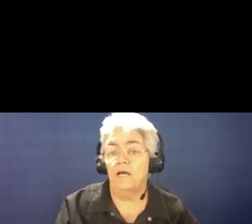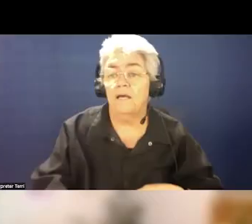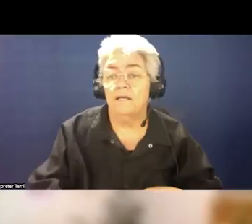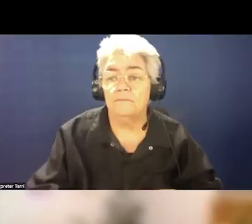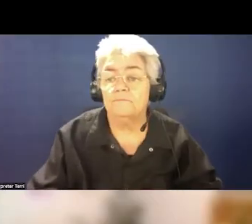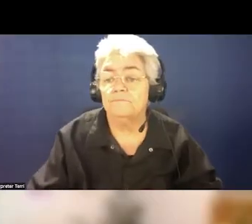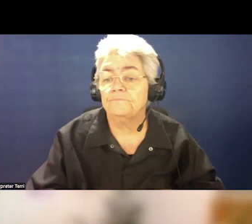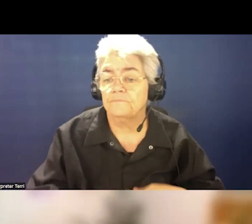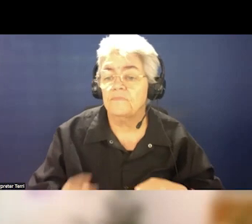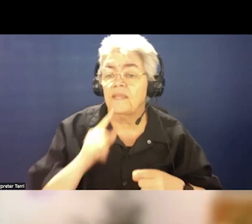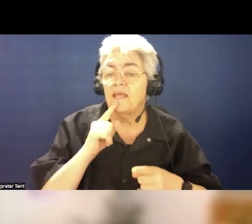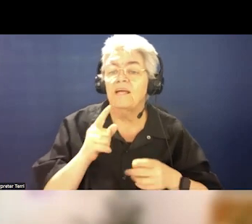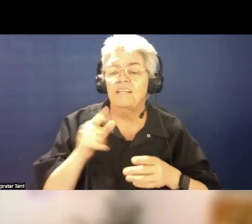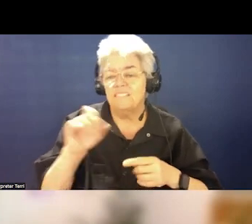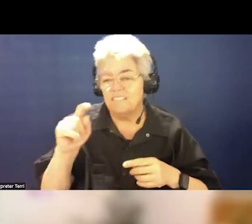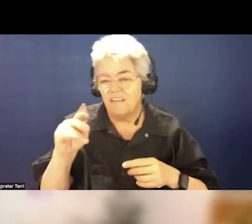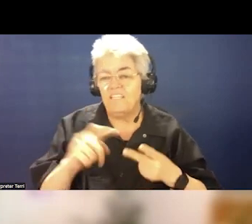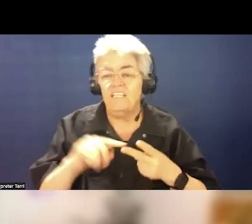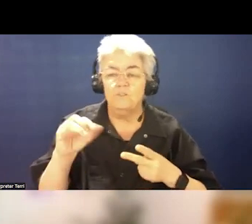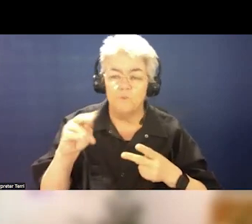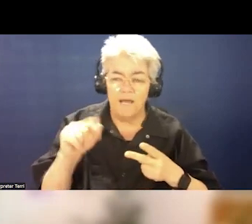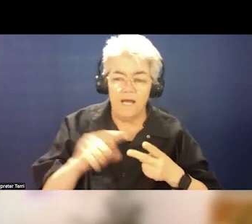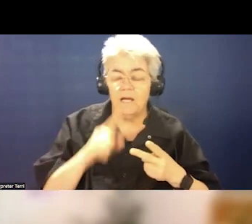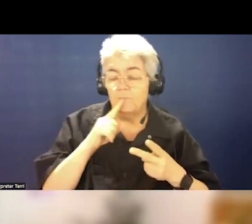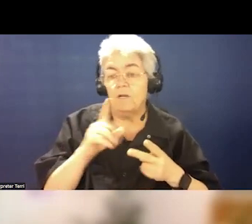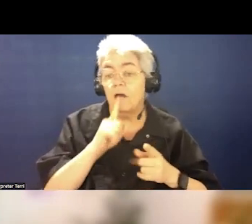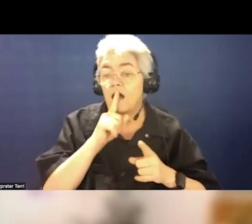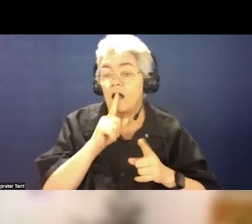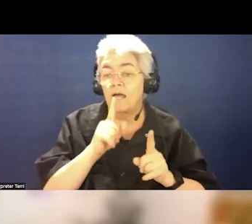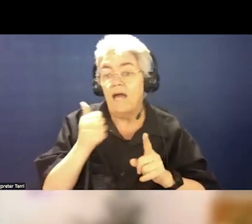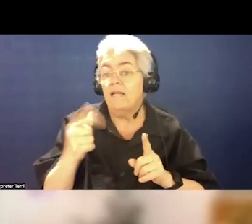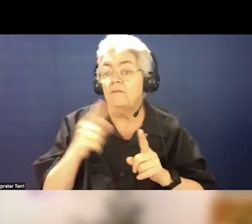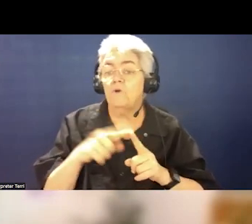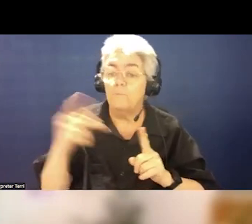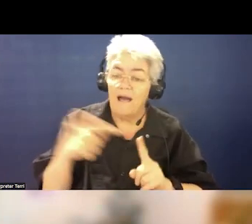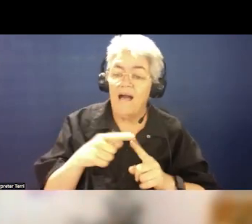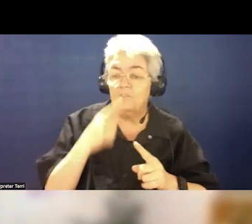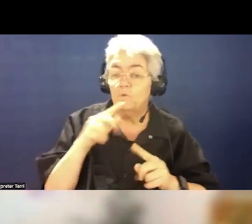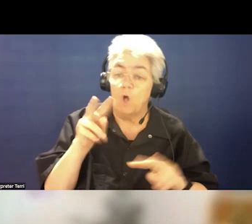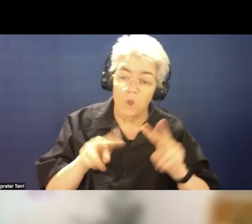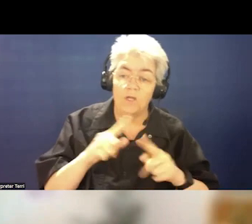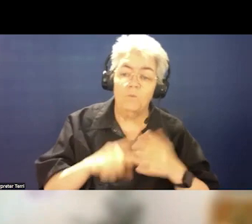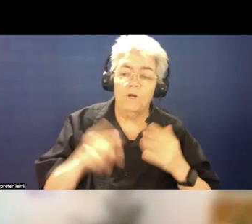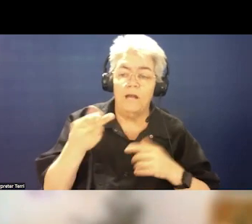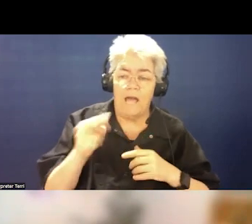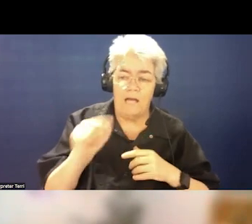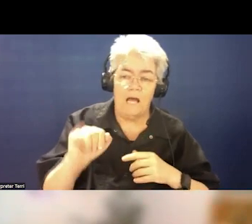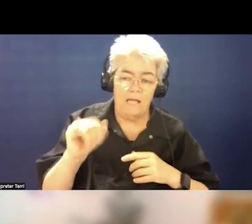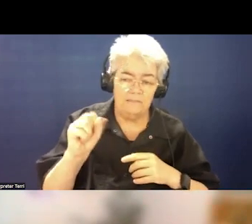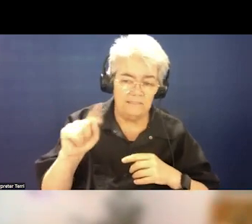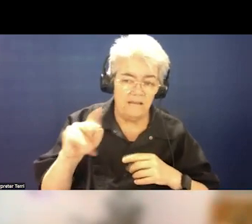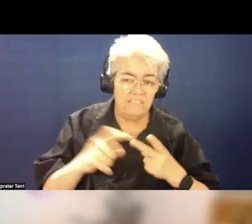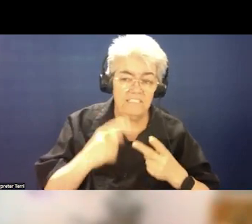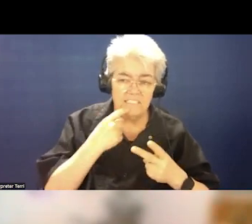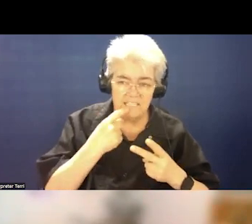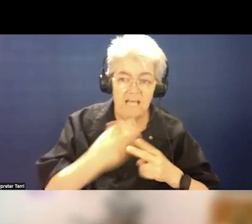everyone has said, Stephanie, Joanna, but as well going back to looking at what Hannah and Stephanie have said earlier, this is